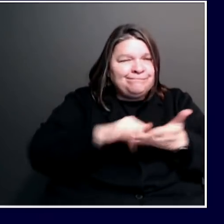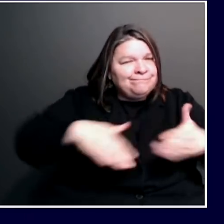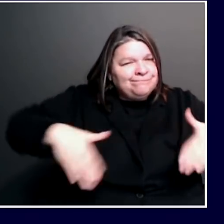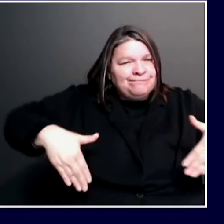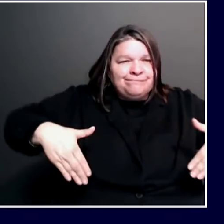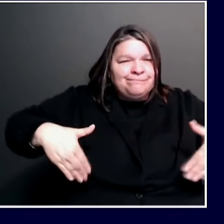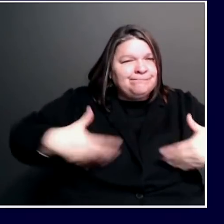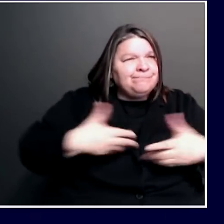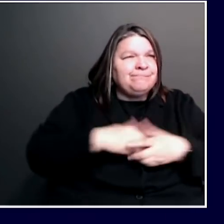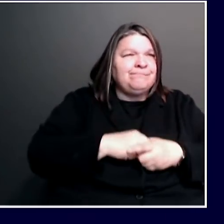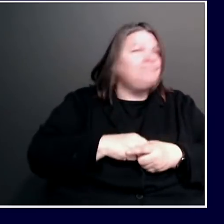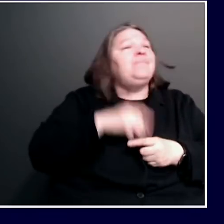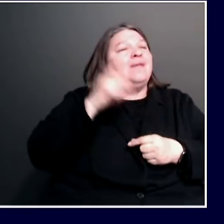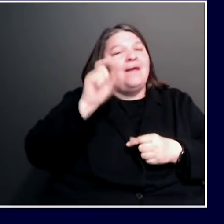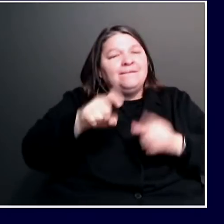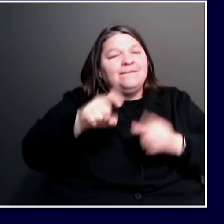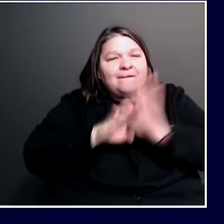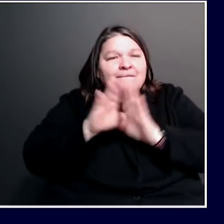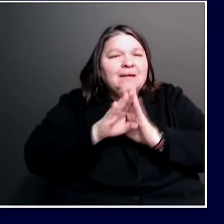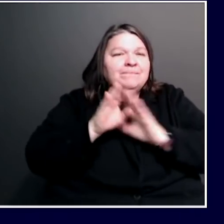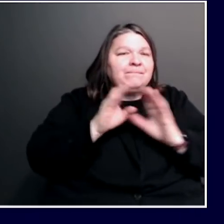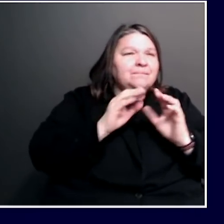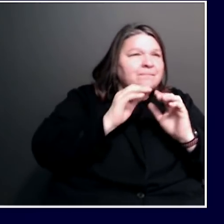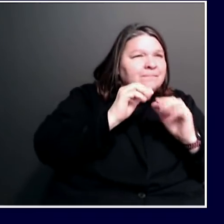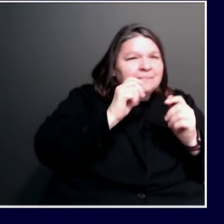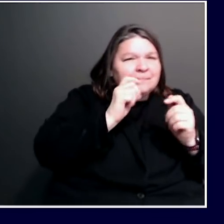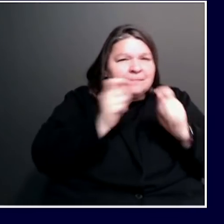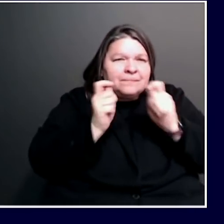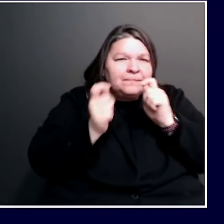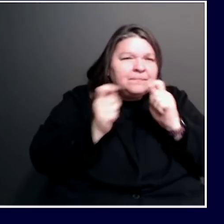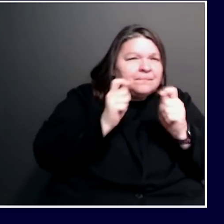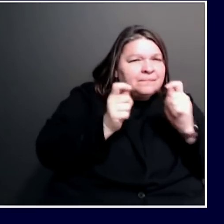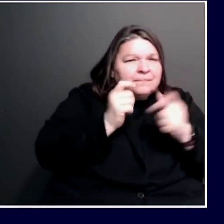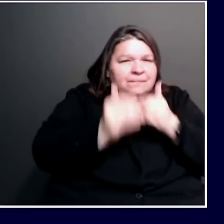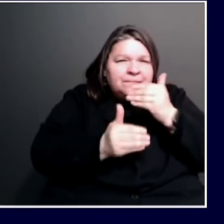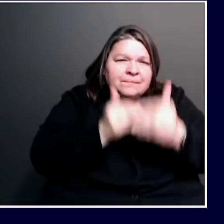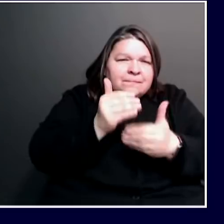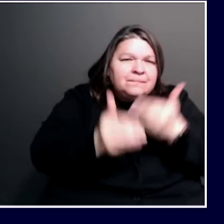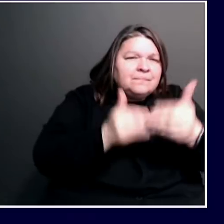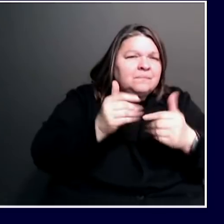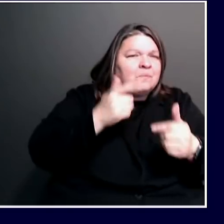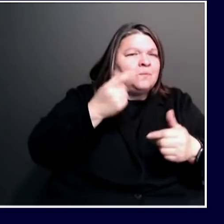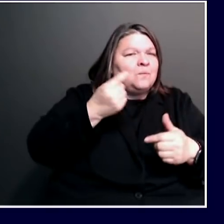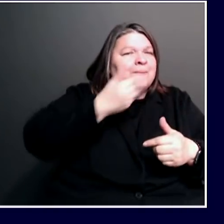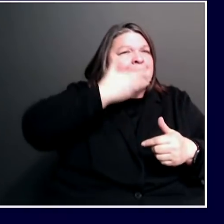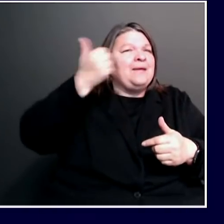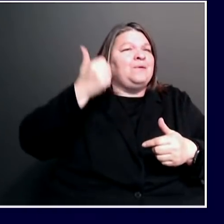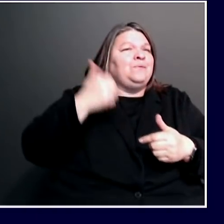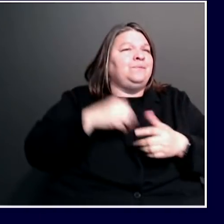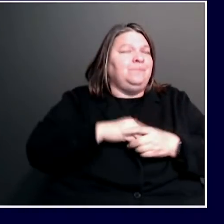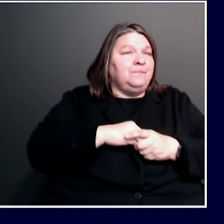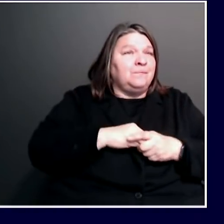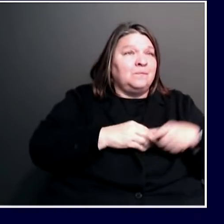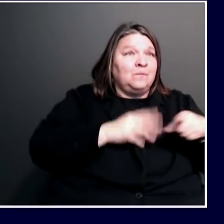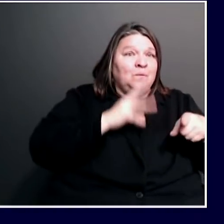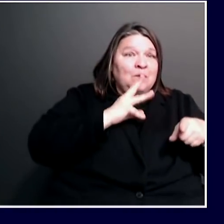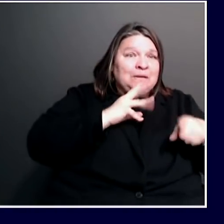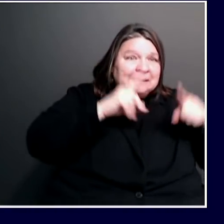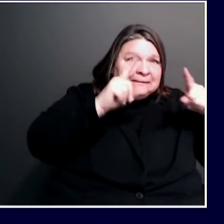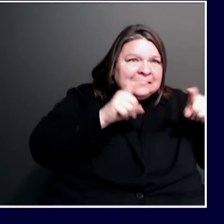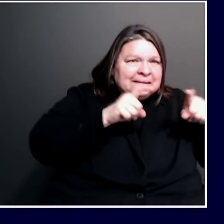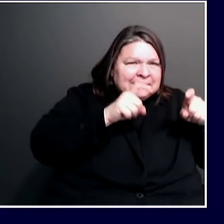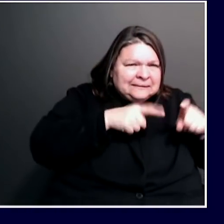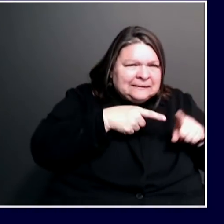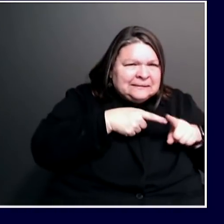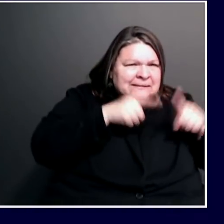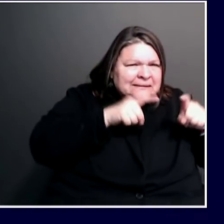out how we move out with the long term. That's why, for example, we think that the wastewater screening systems that we've set up, that we've talked about, are